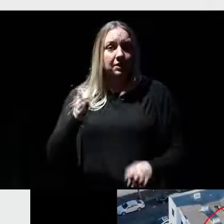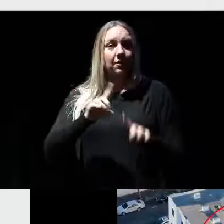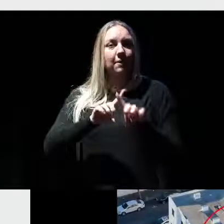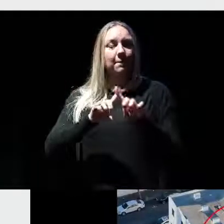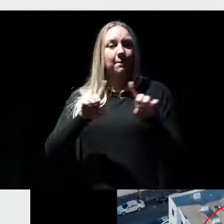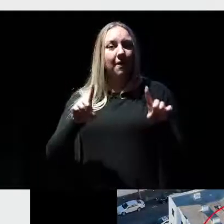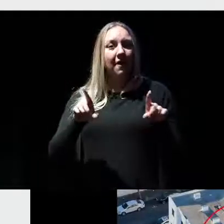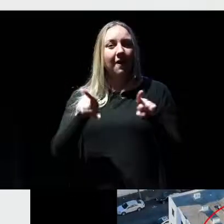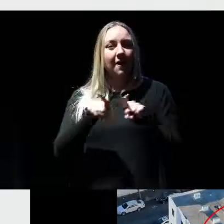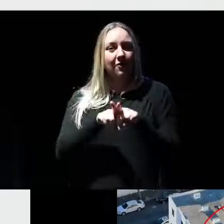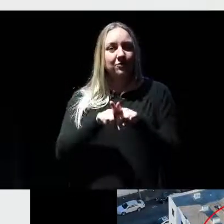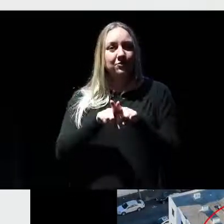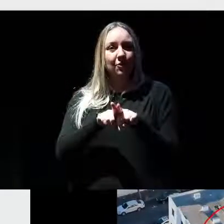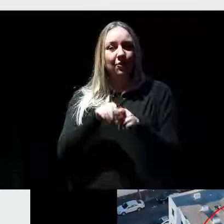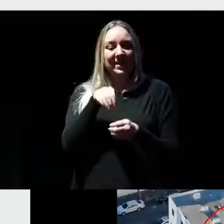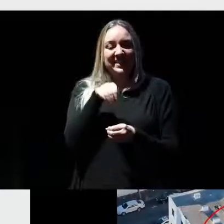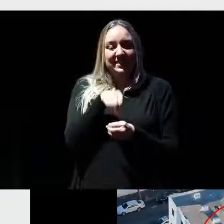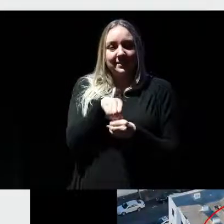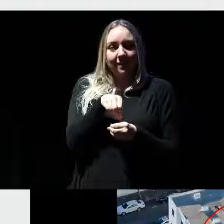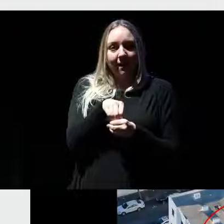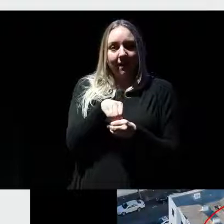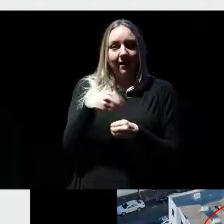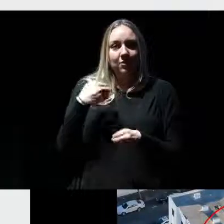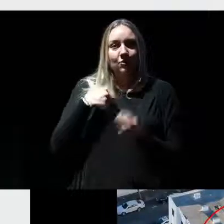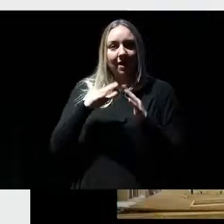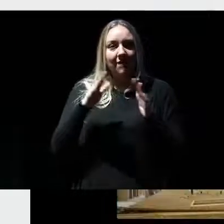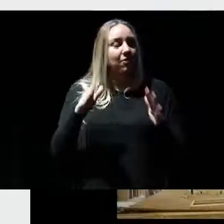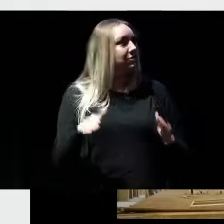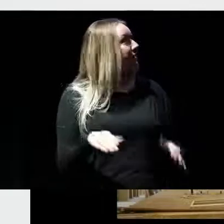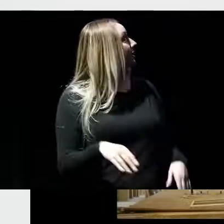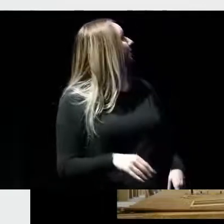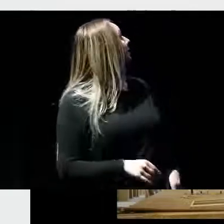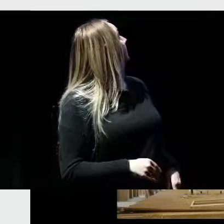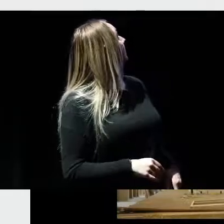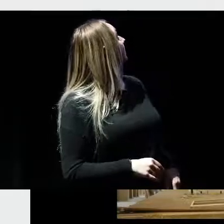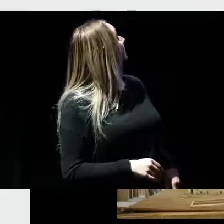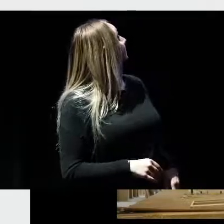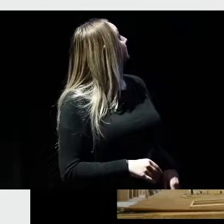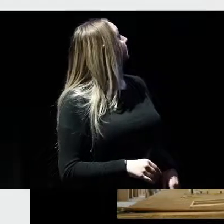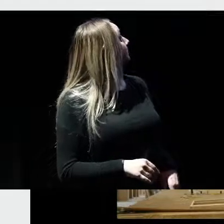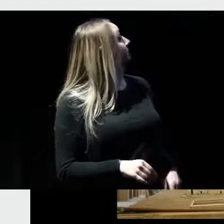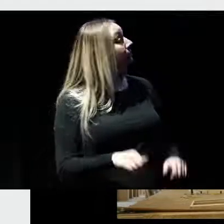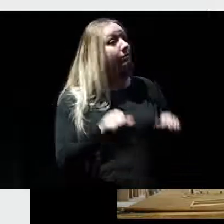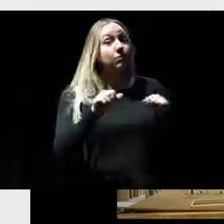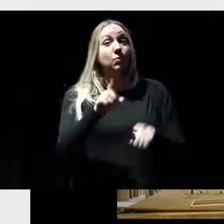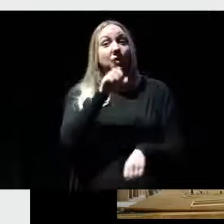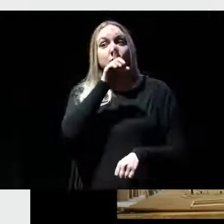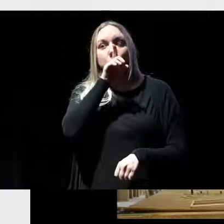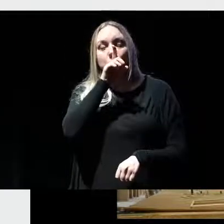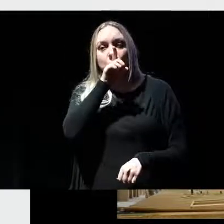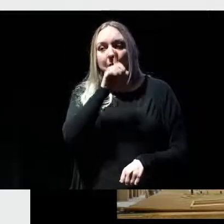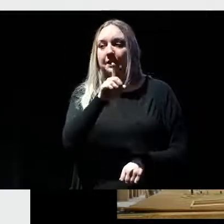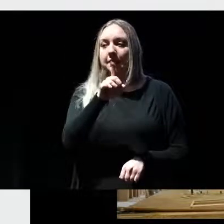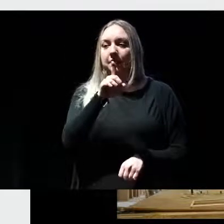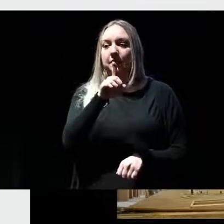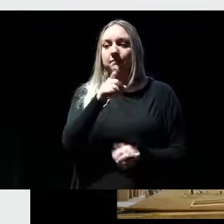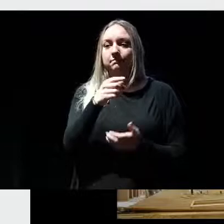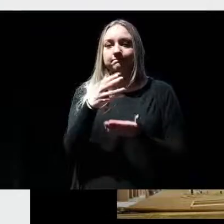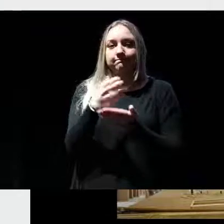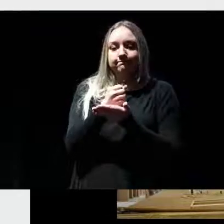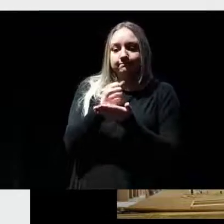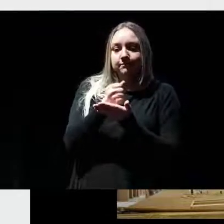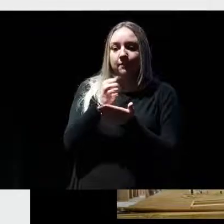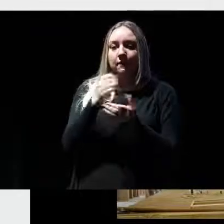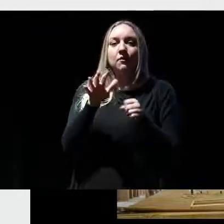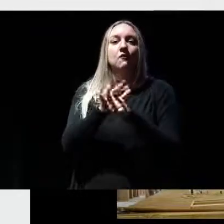even housing on the inside to start to explore just how much housing we could actually get on